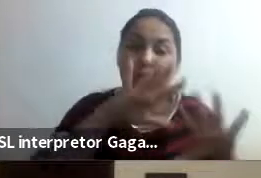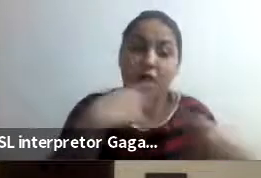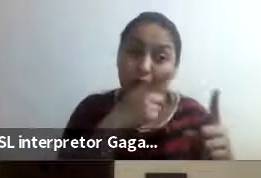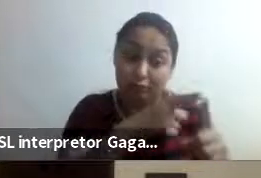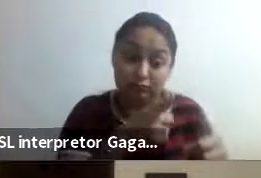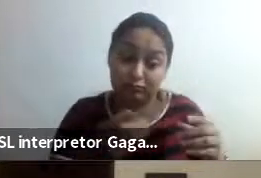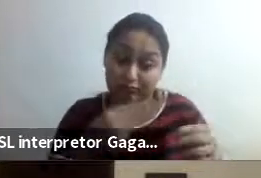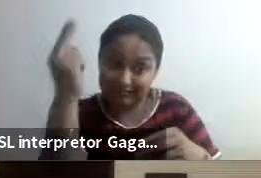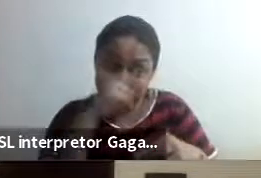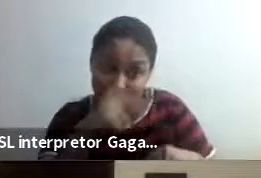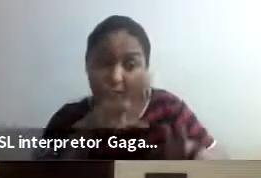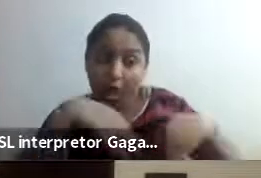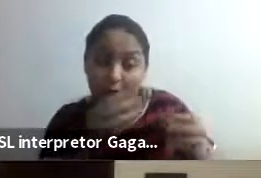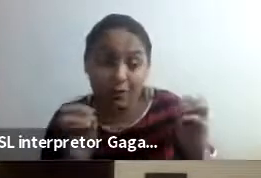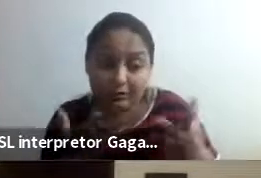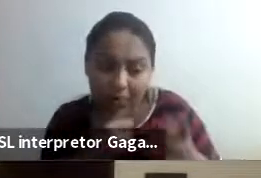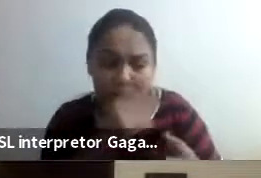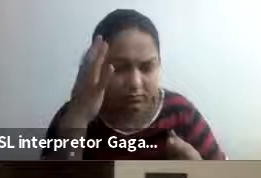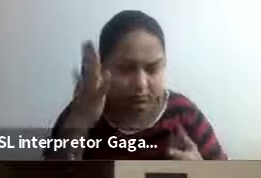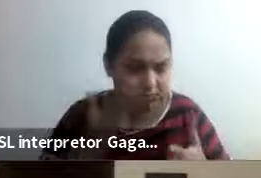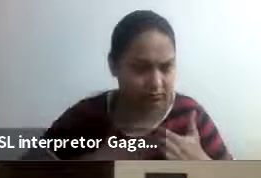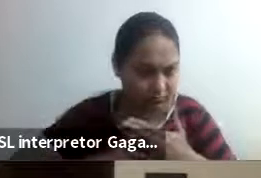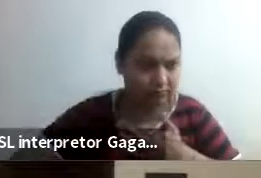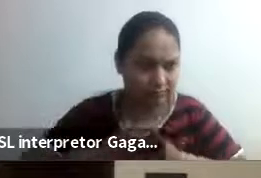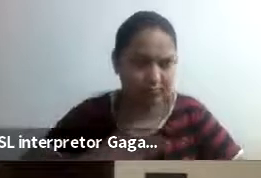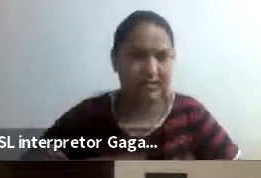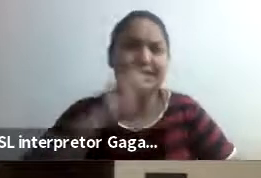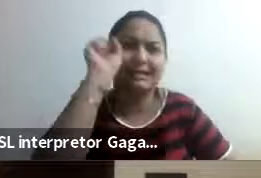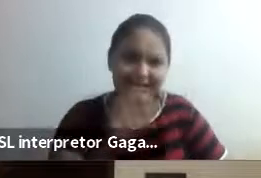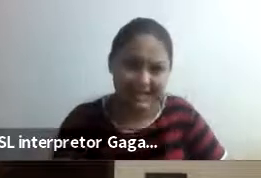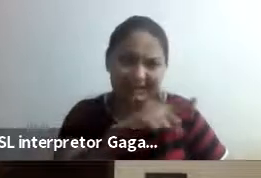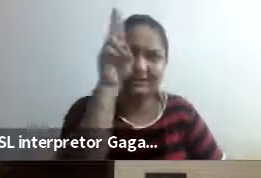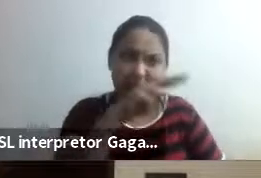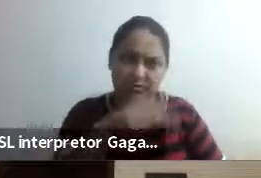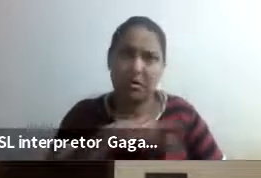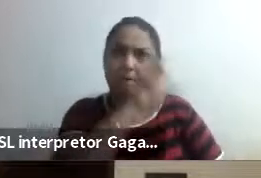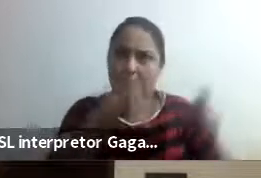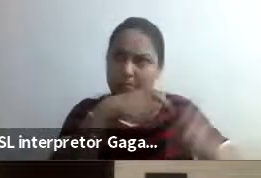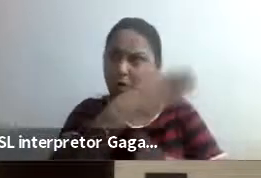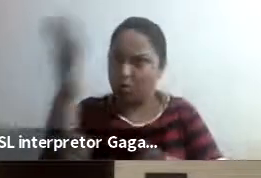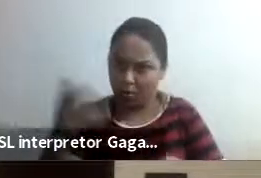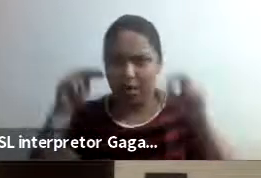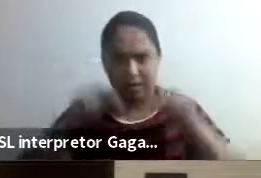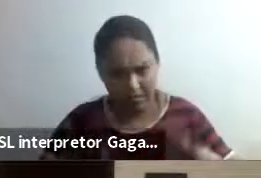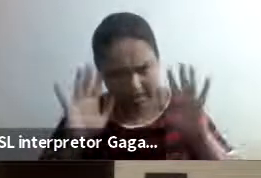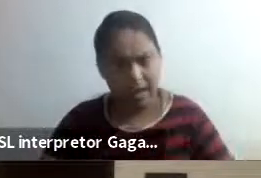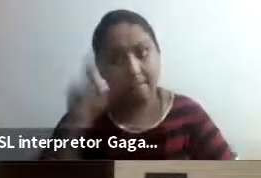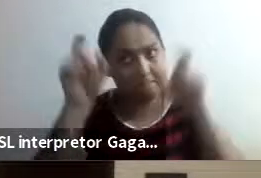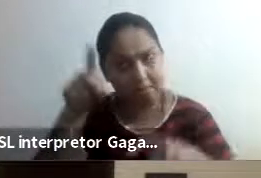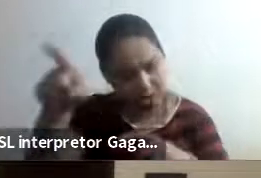to be an artist, she realizes, oh wait, there is actually a demand for my work out there. There is, people will buy